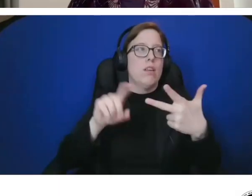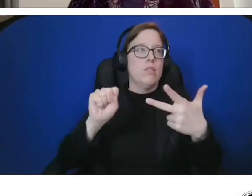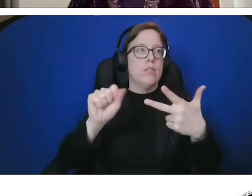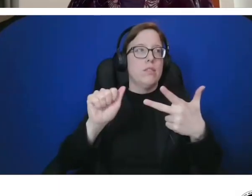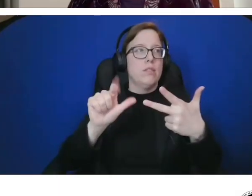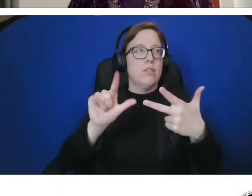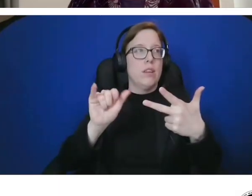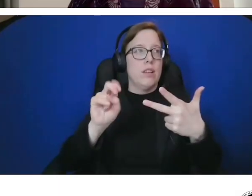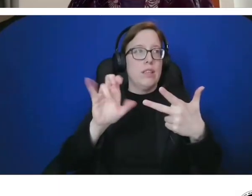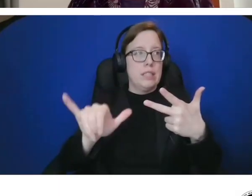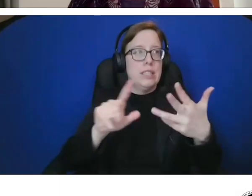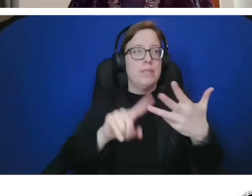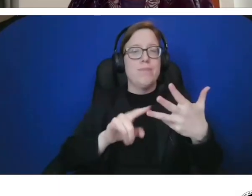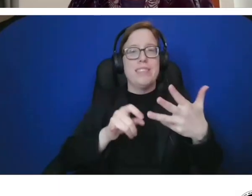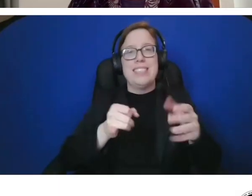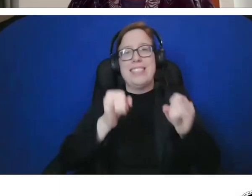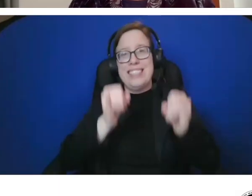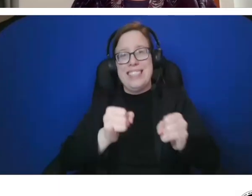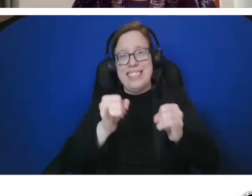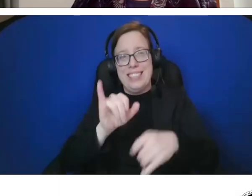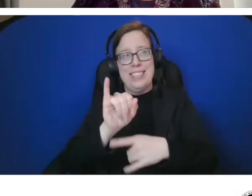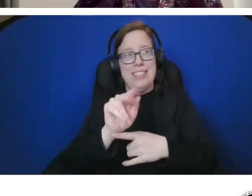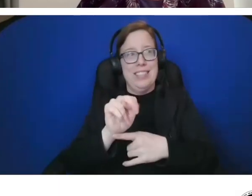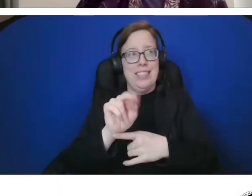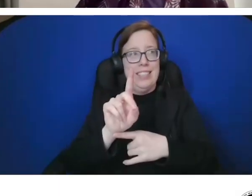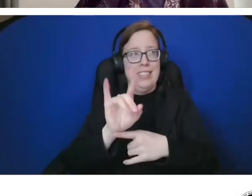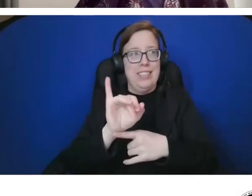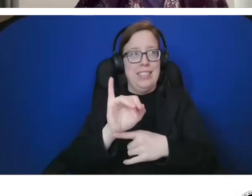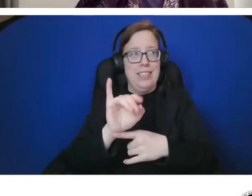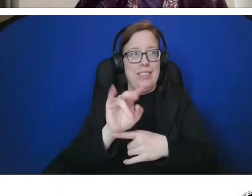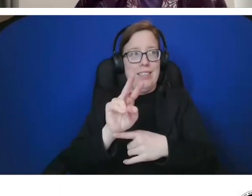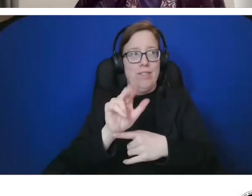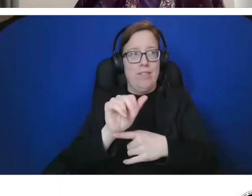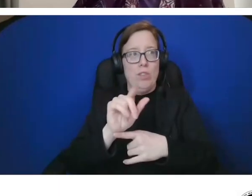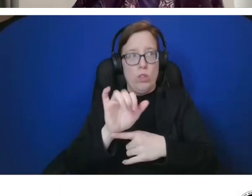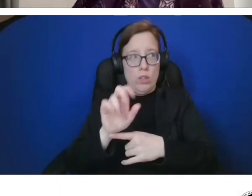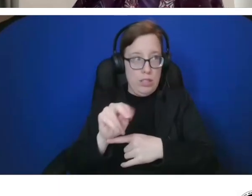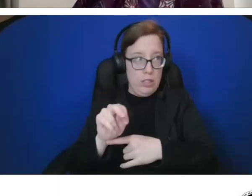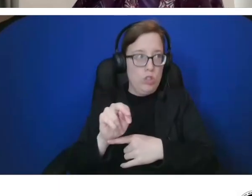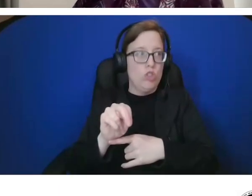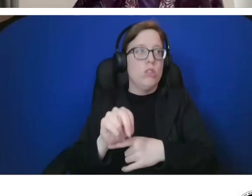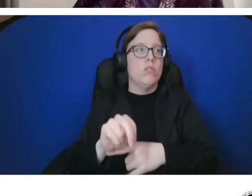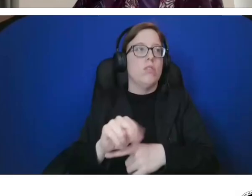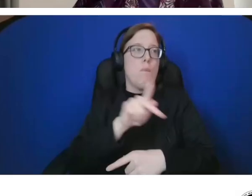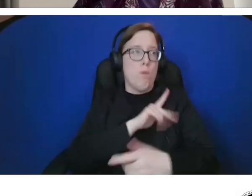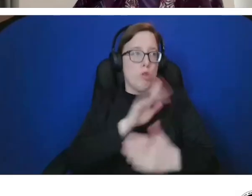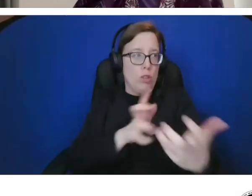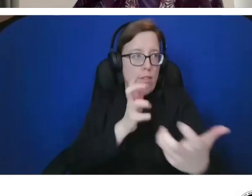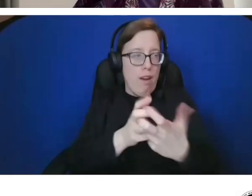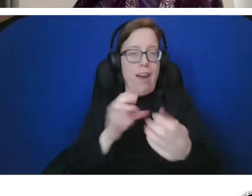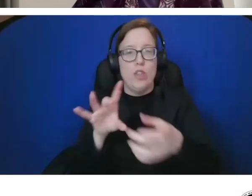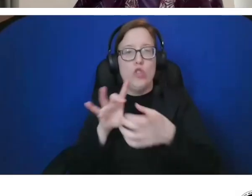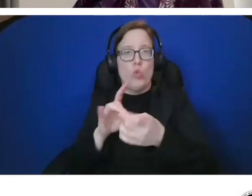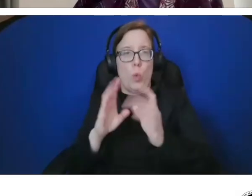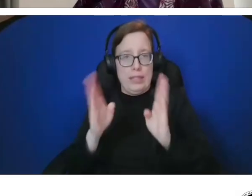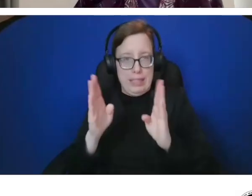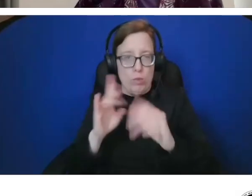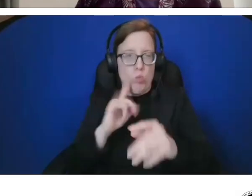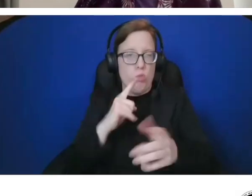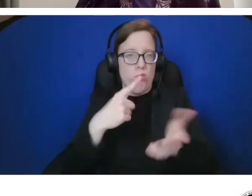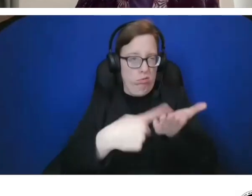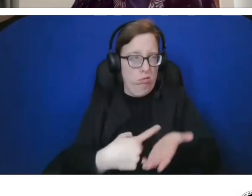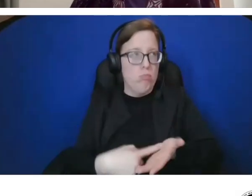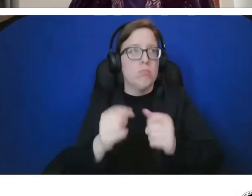individualization, personalization, and a little bit on joint attention. So let me get into each of those concepts now.